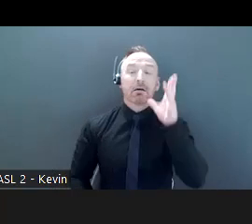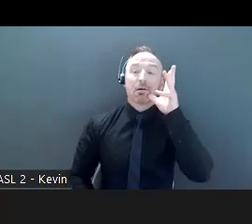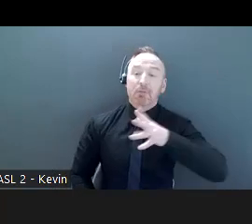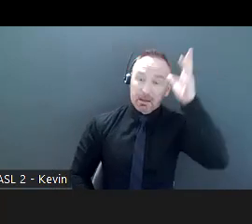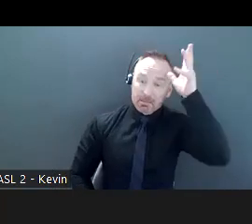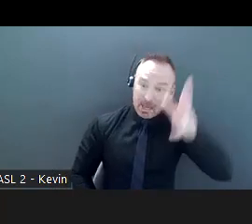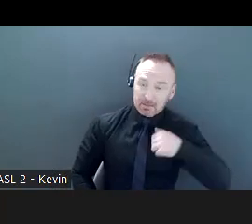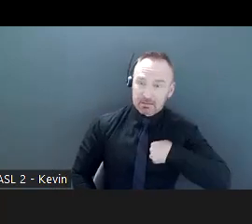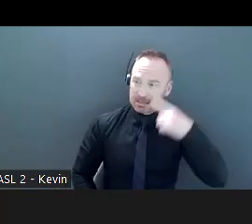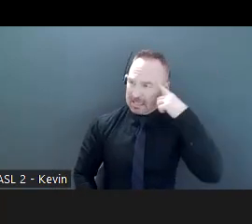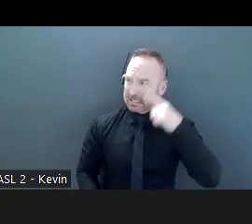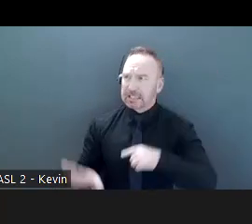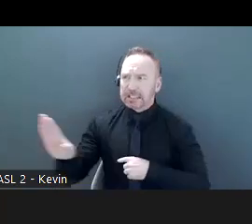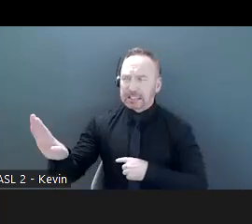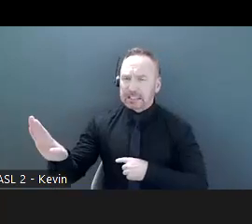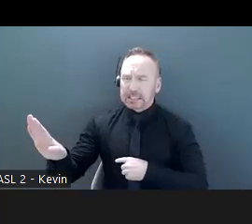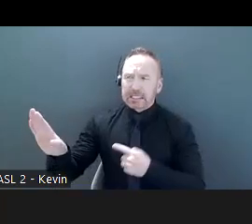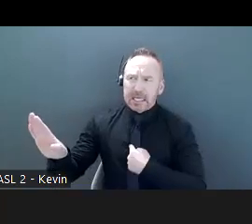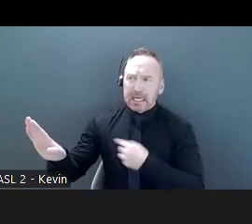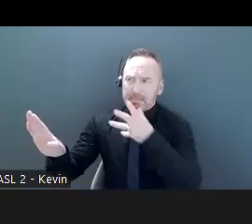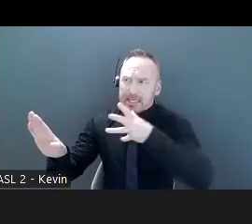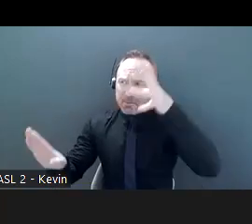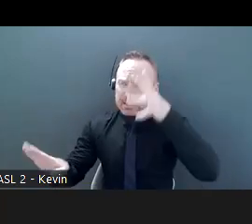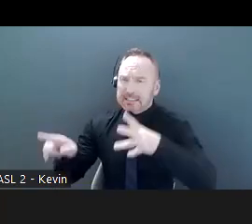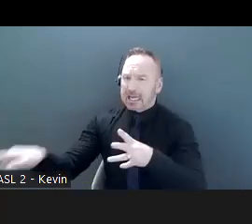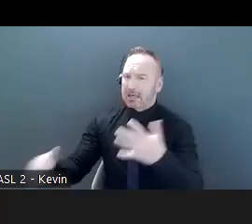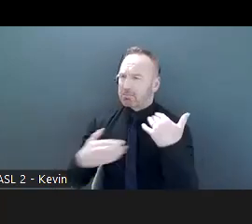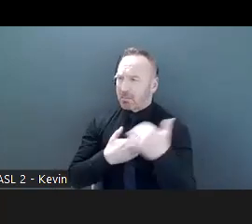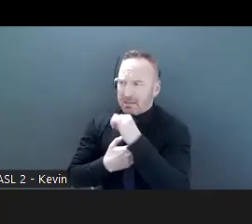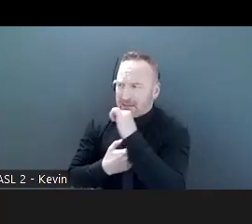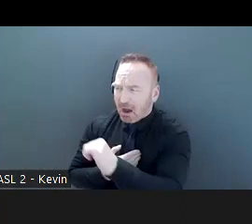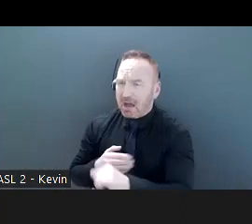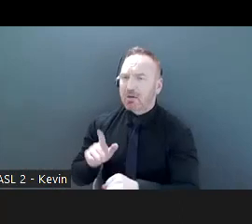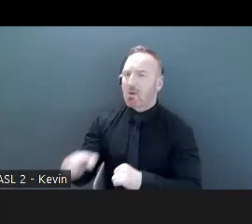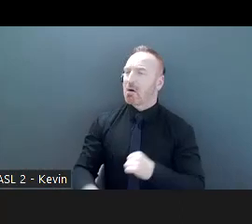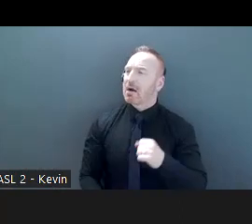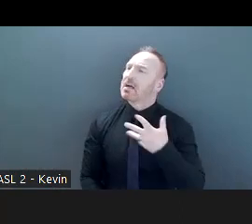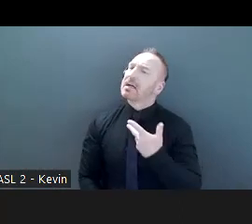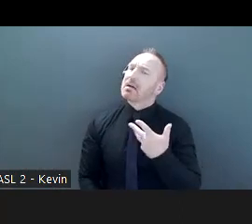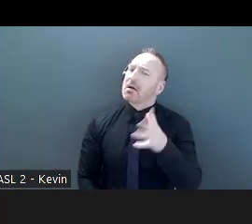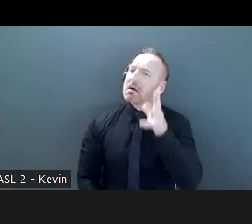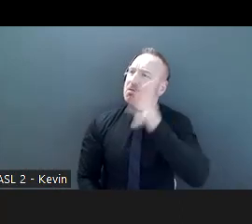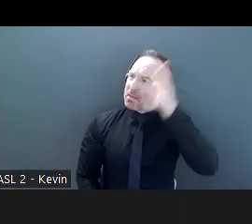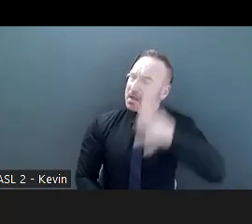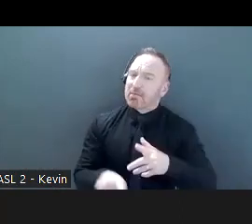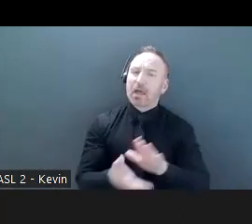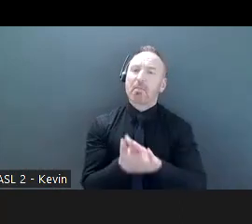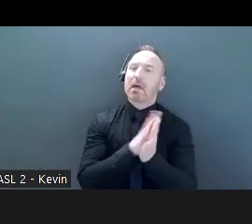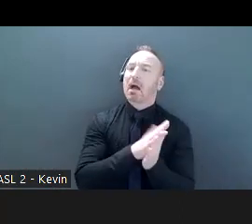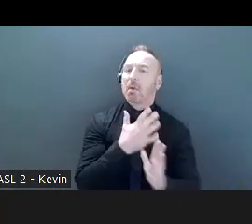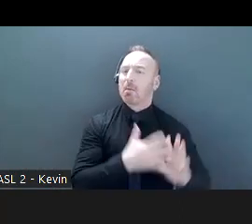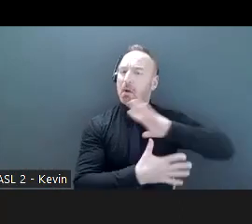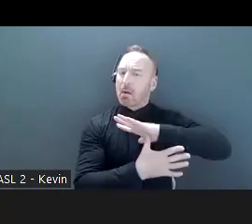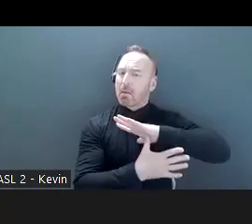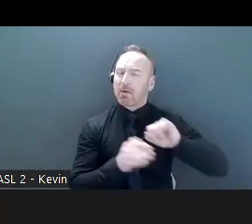aren't responsible or unable to care for the child, or a grandparent has acted as a primary caregiver for some time. So I gave a little